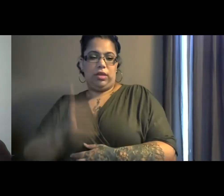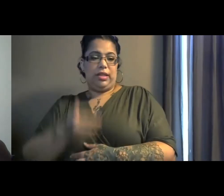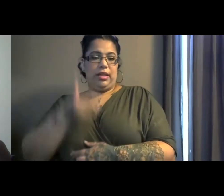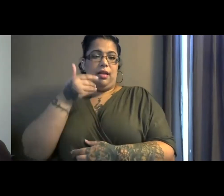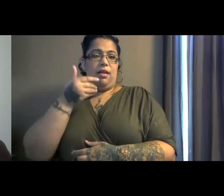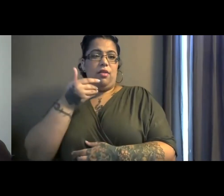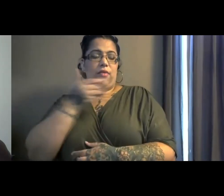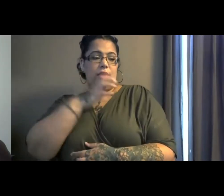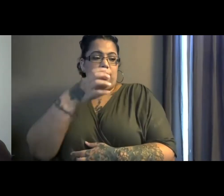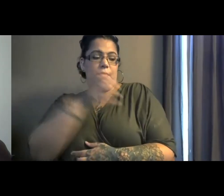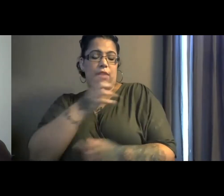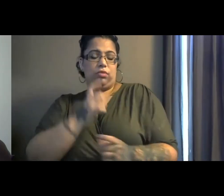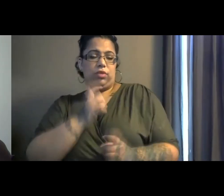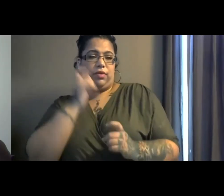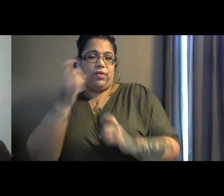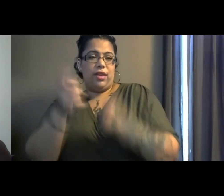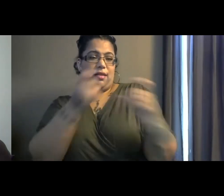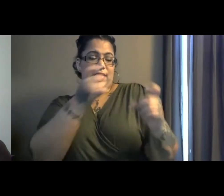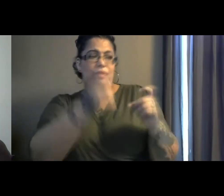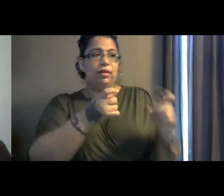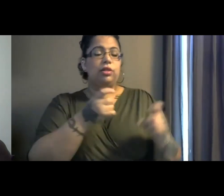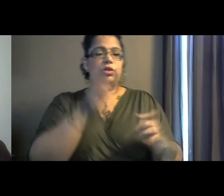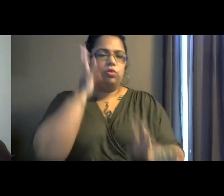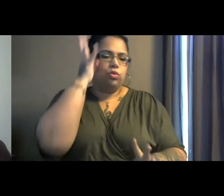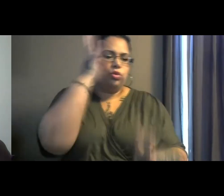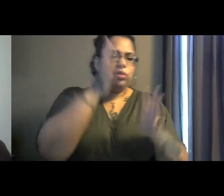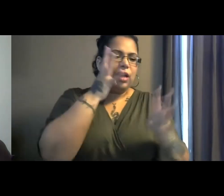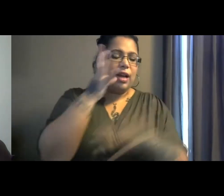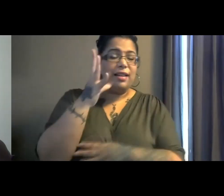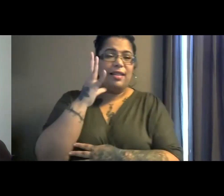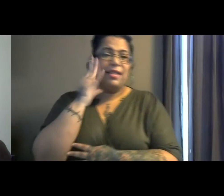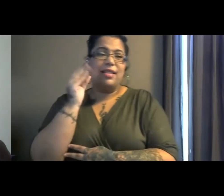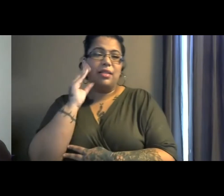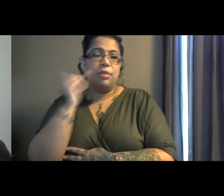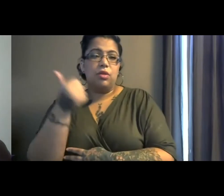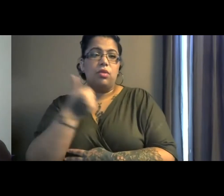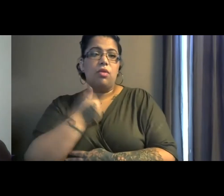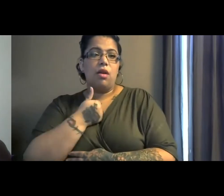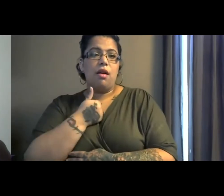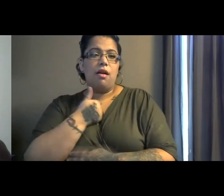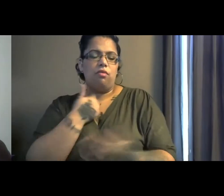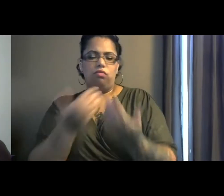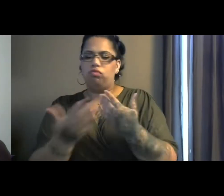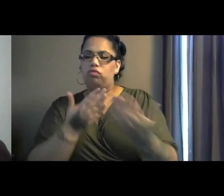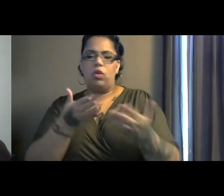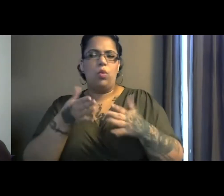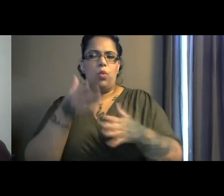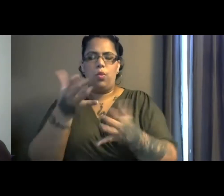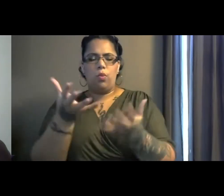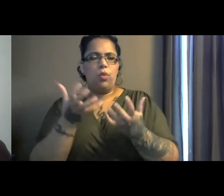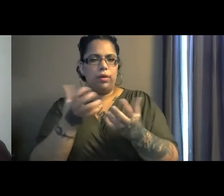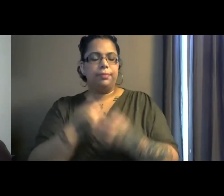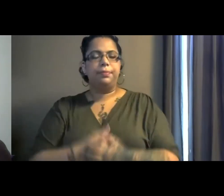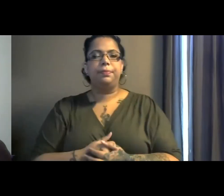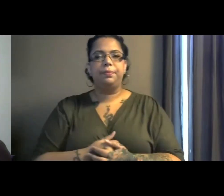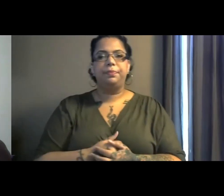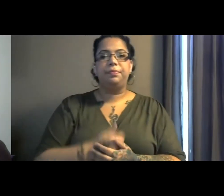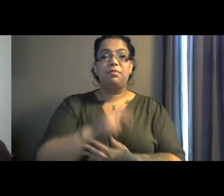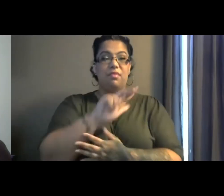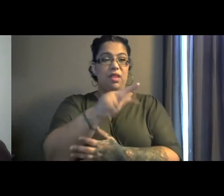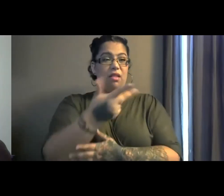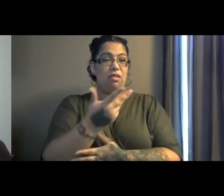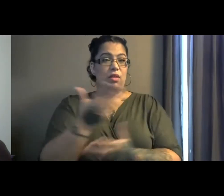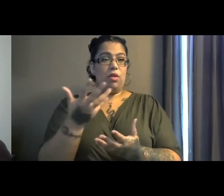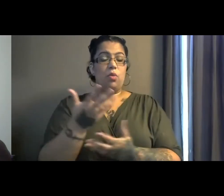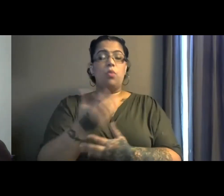to create and experience yourself in whatever way you choose. Third, I desire for